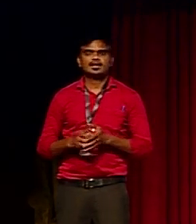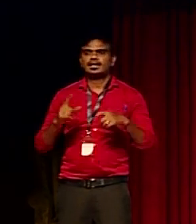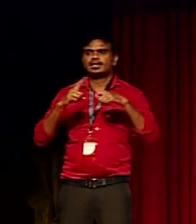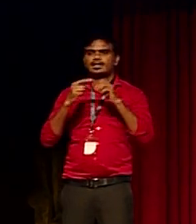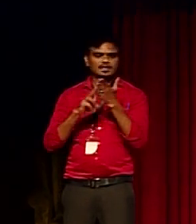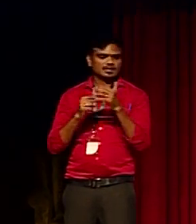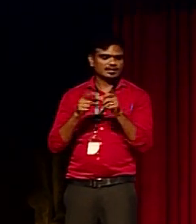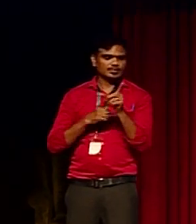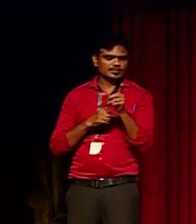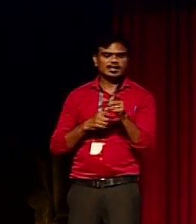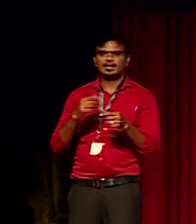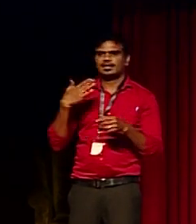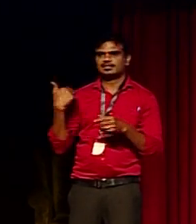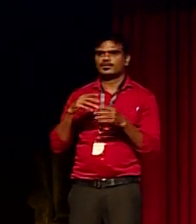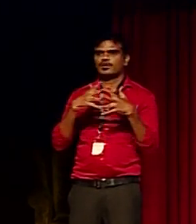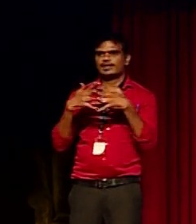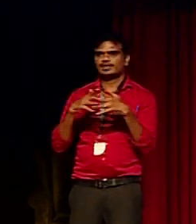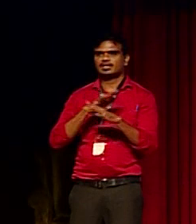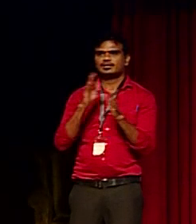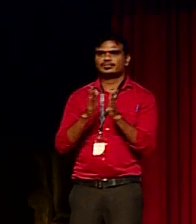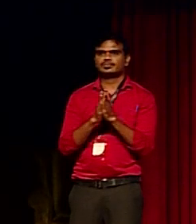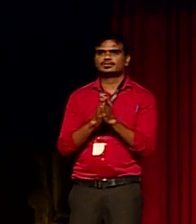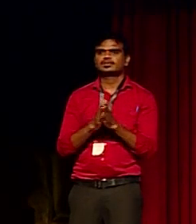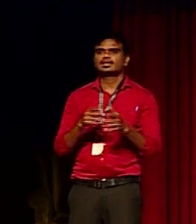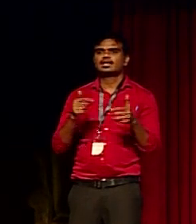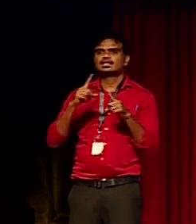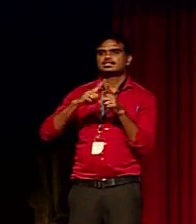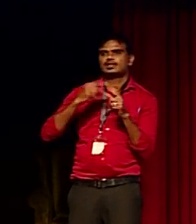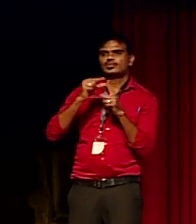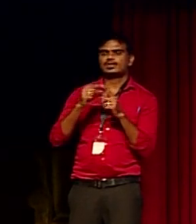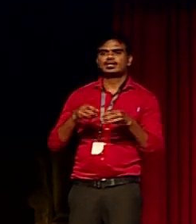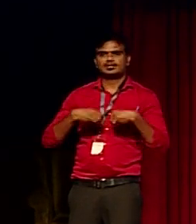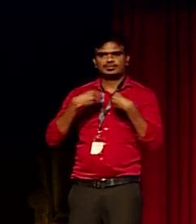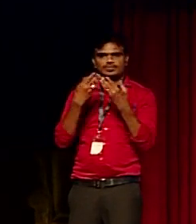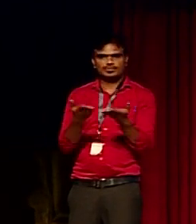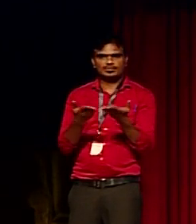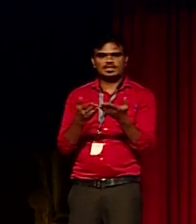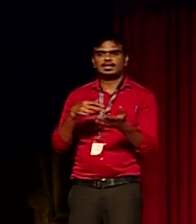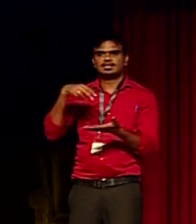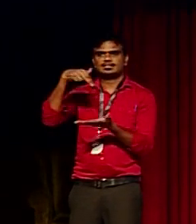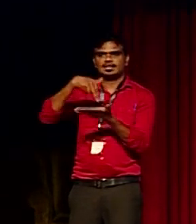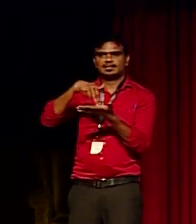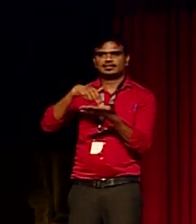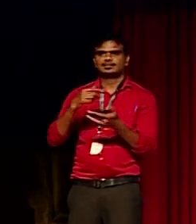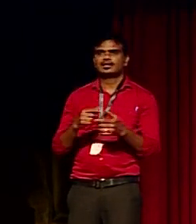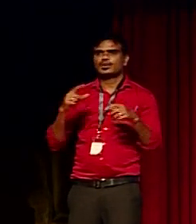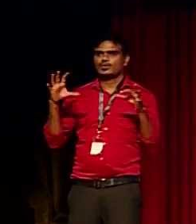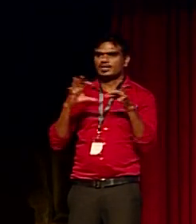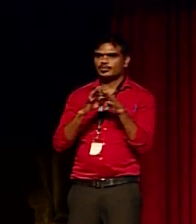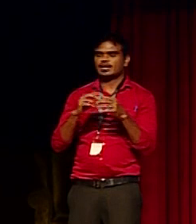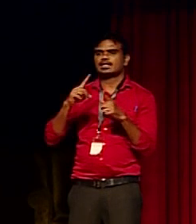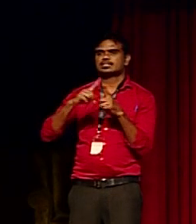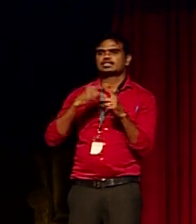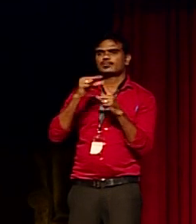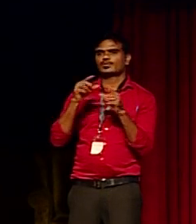Kenya and the rest of Africa was so indebted to the work Jaipur Limb has done that they issued a stamp to commemorate the